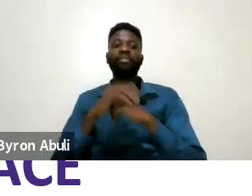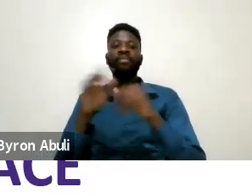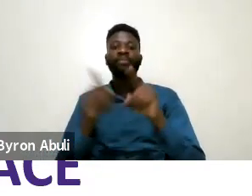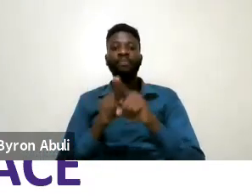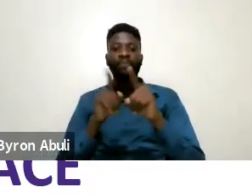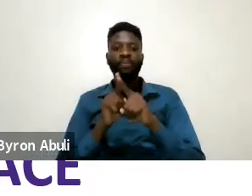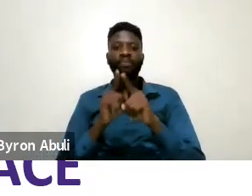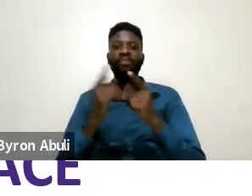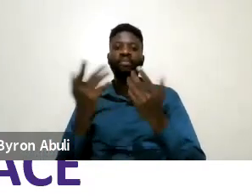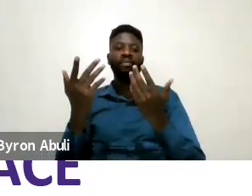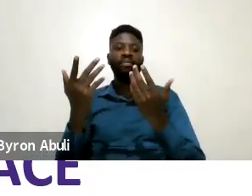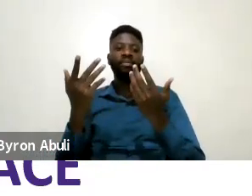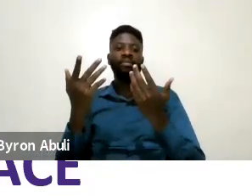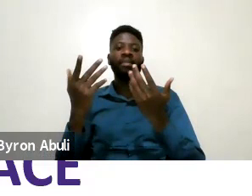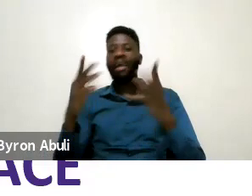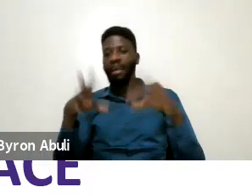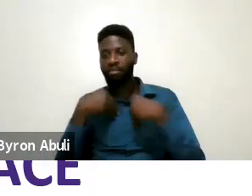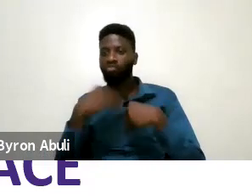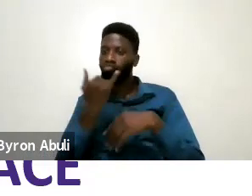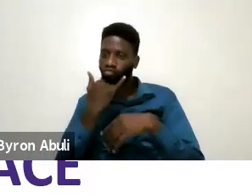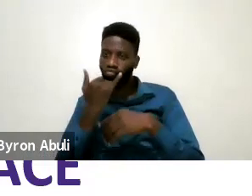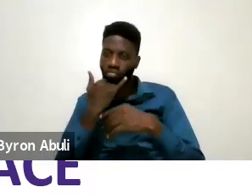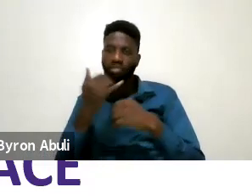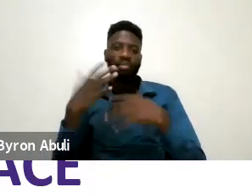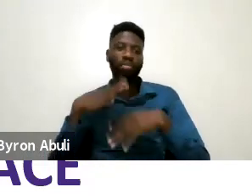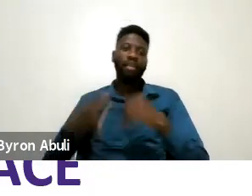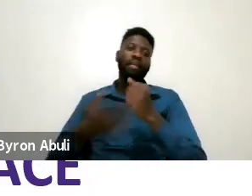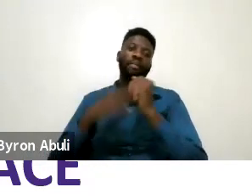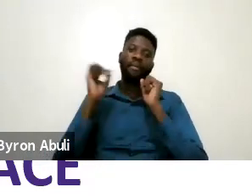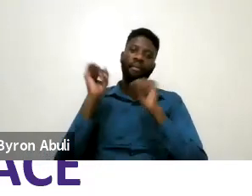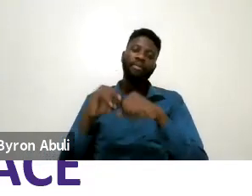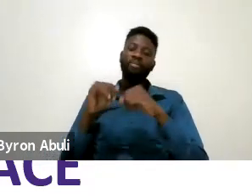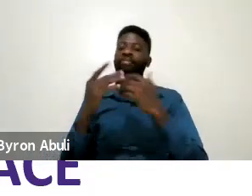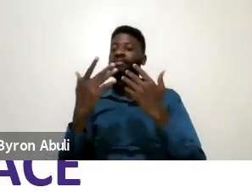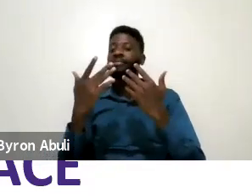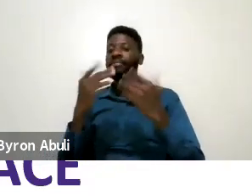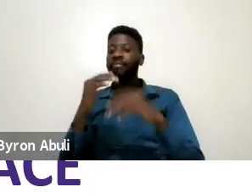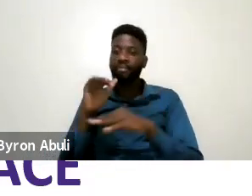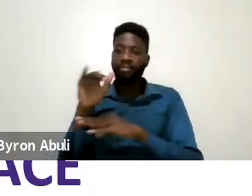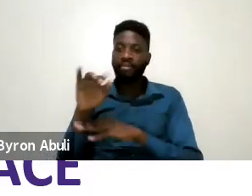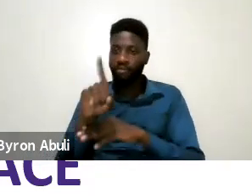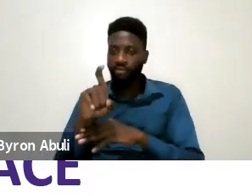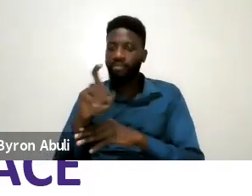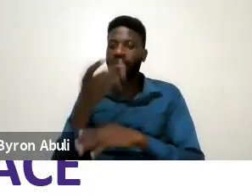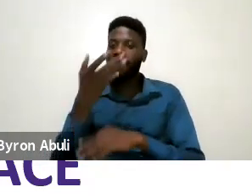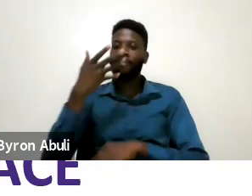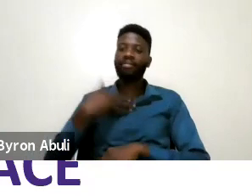people are able to help you. When you ask a question, you'll be able to get an answer. But if you hide your lack of knowledge, then you also deny